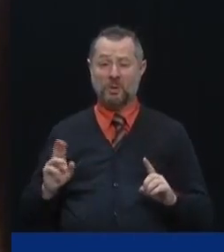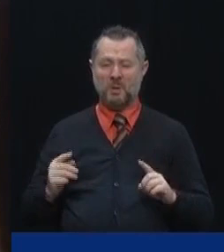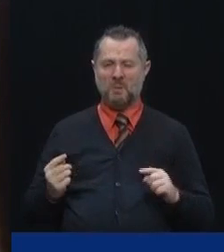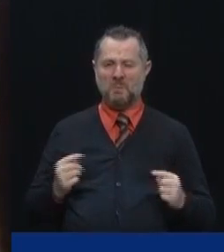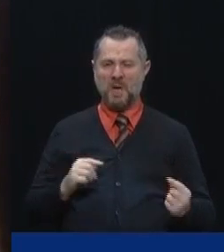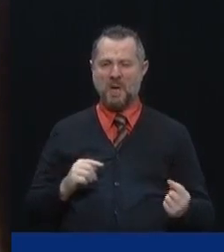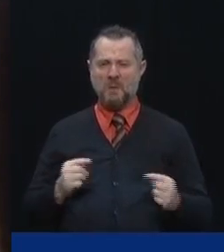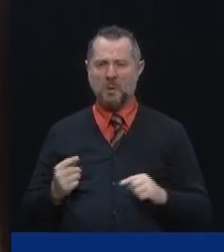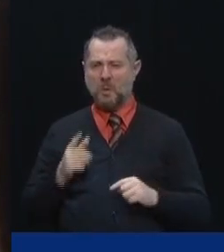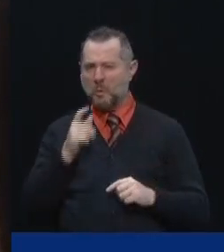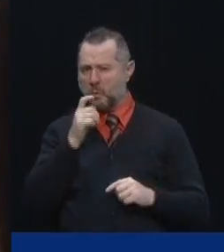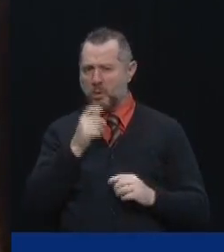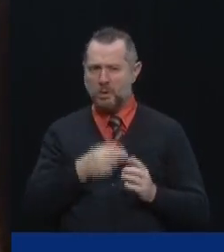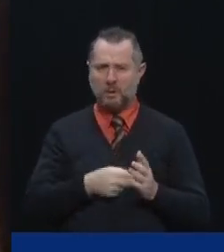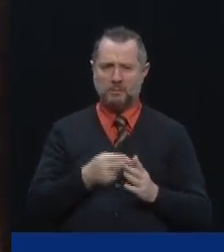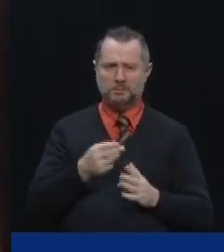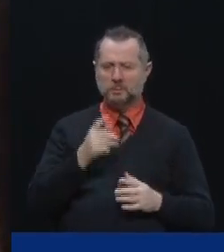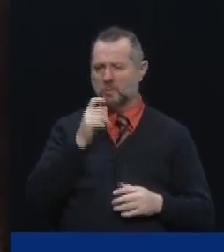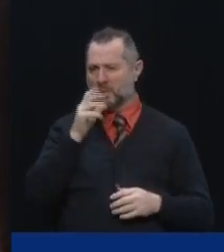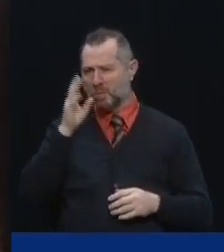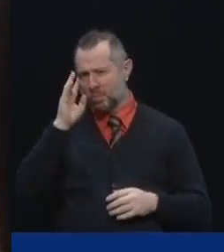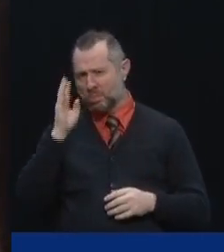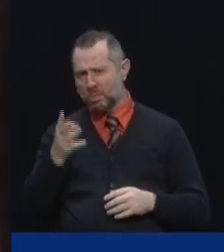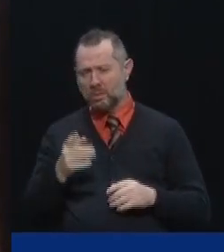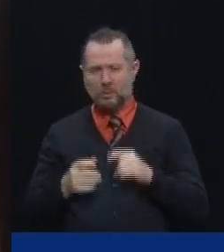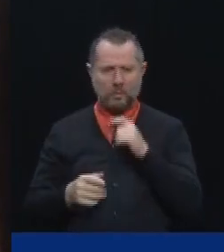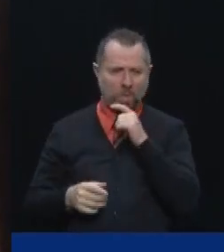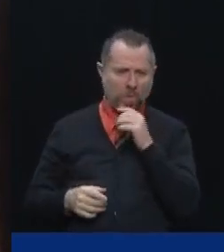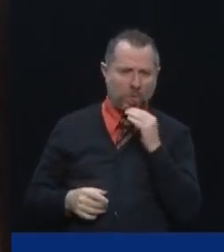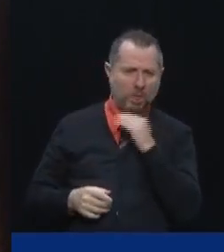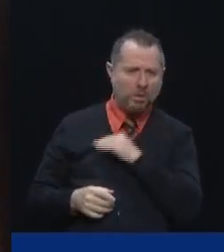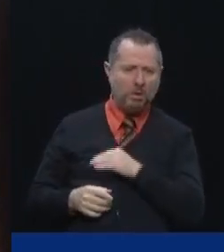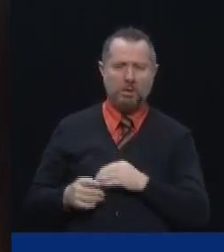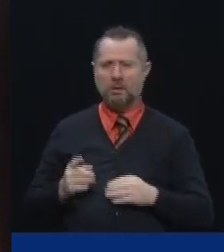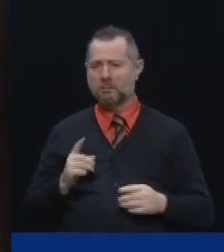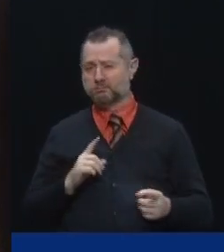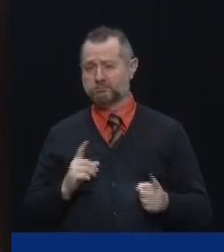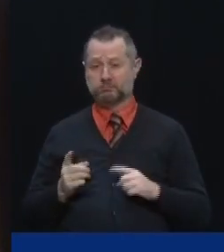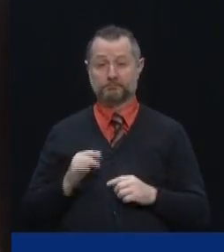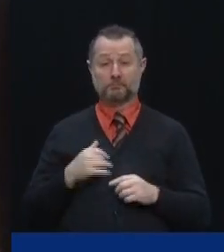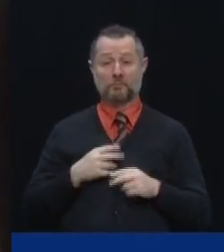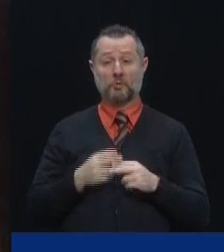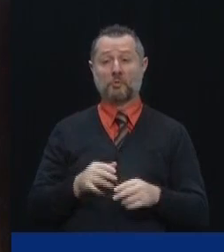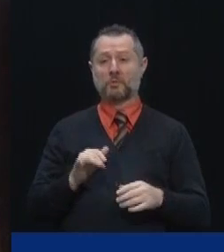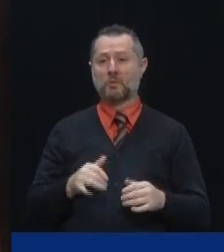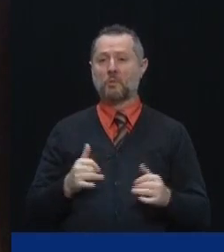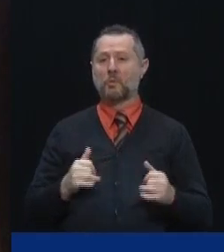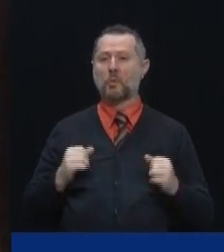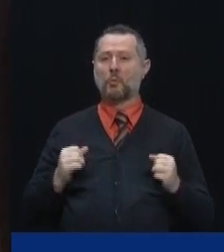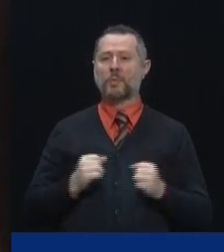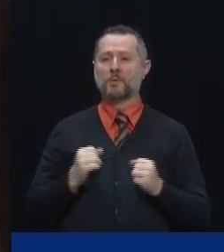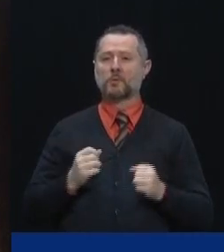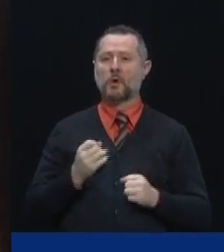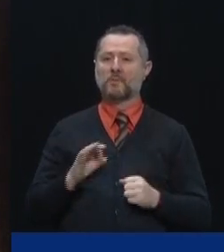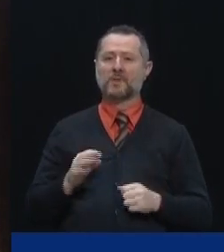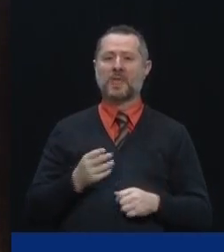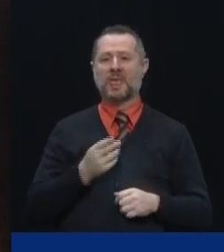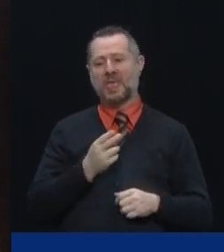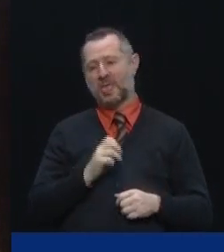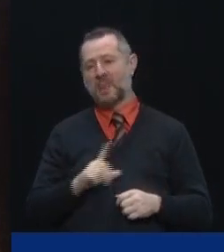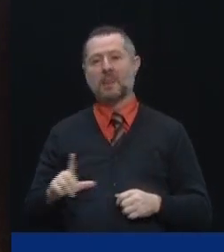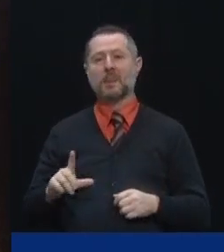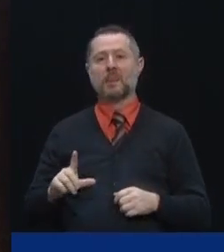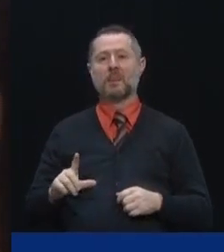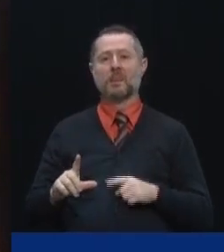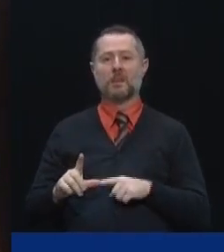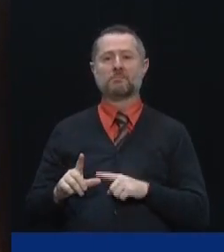and who's lying. It was the winter of hell, is what it was.